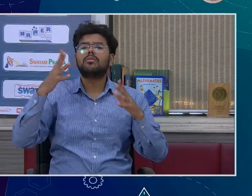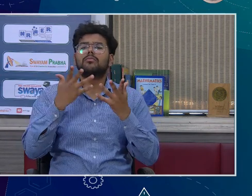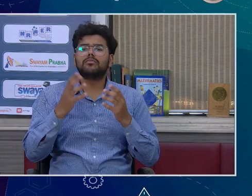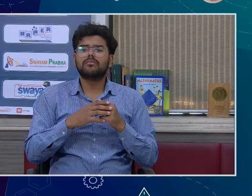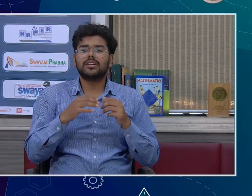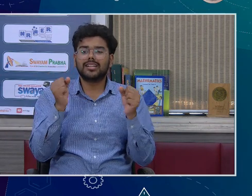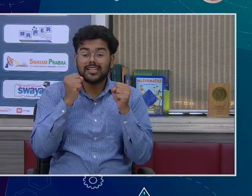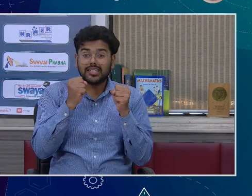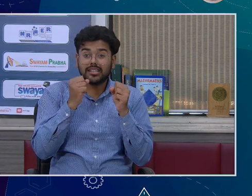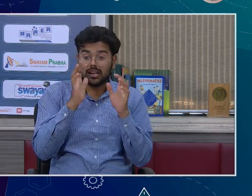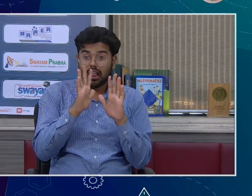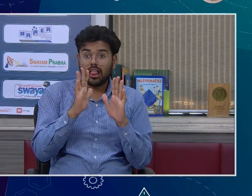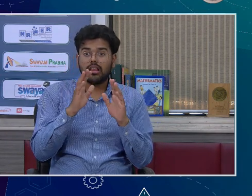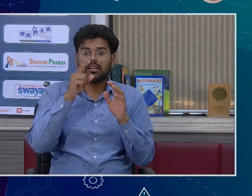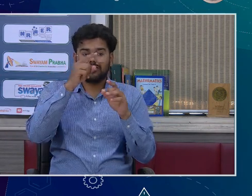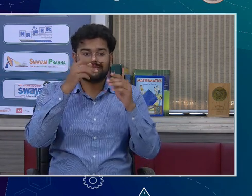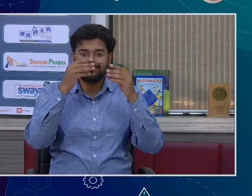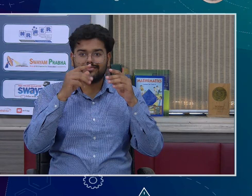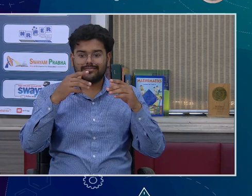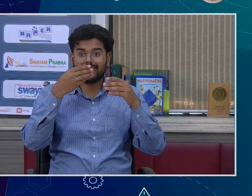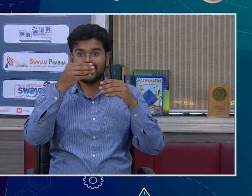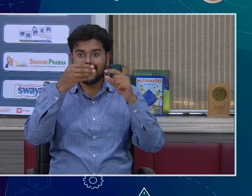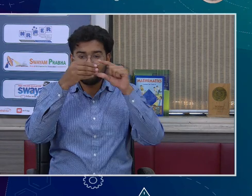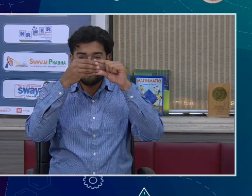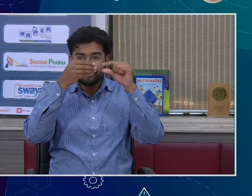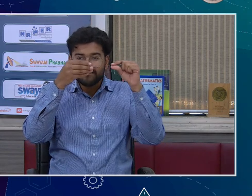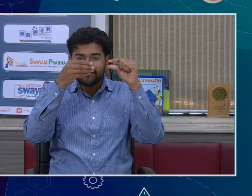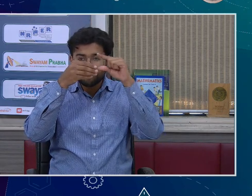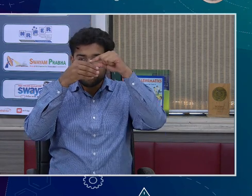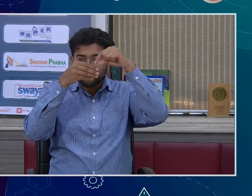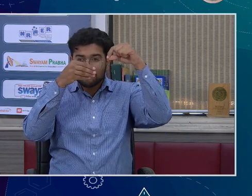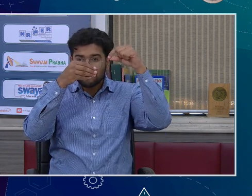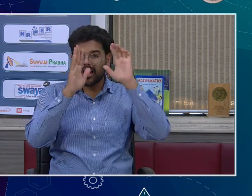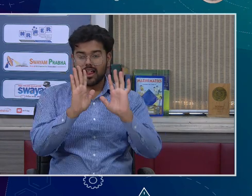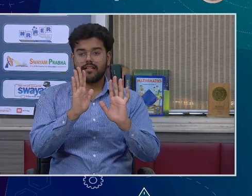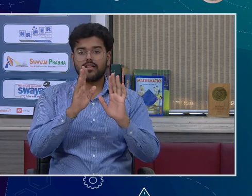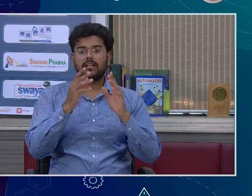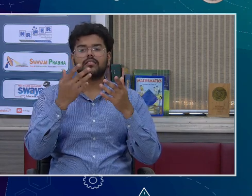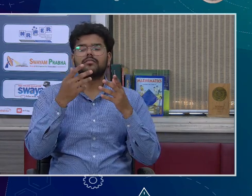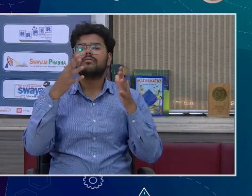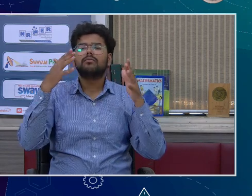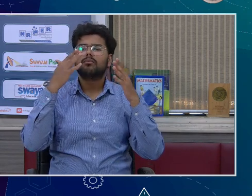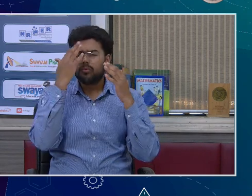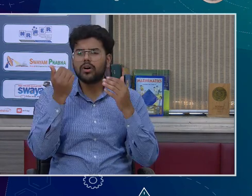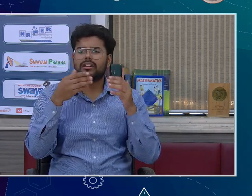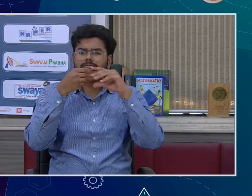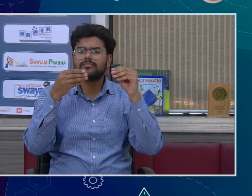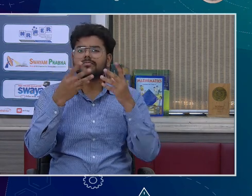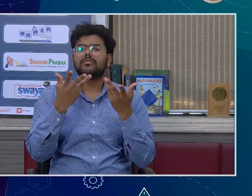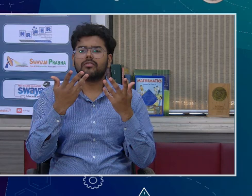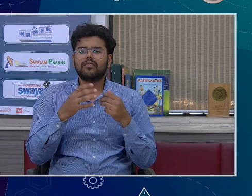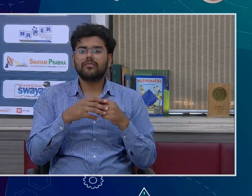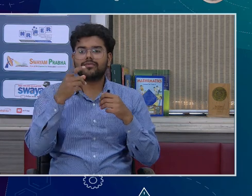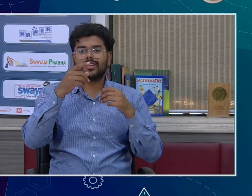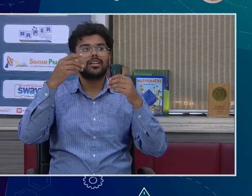bani hoti hai wo needles shape ki hoti hai taki whenever there is a snowfall happens, the snow doesn't stay on